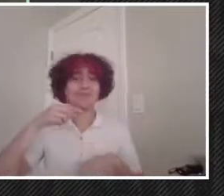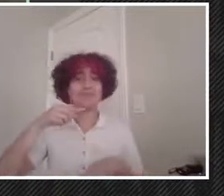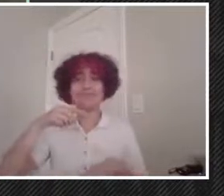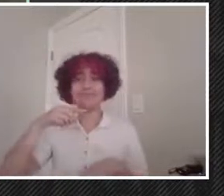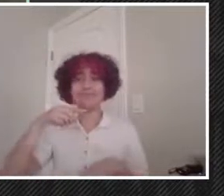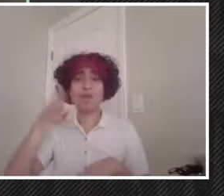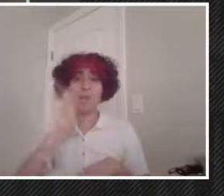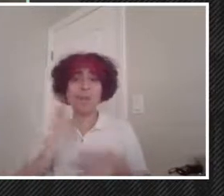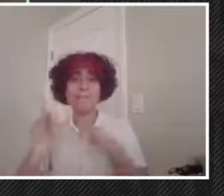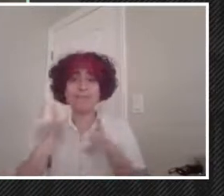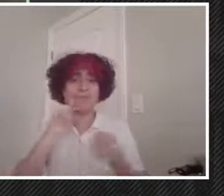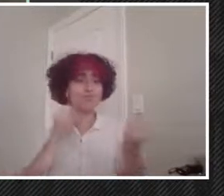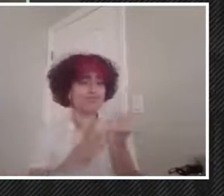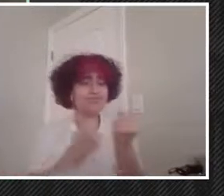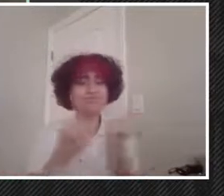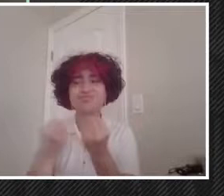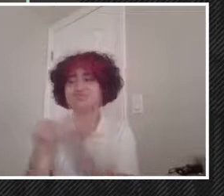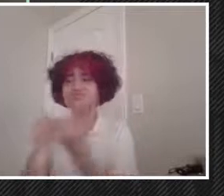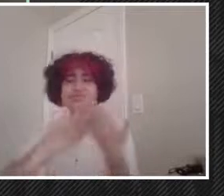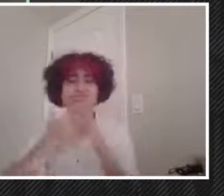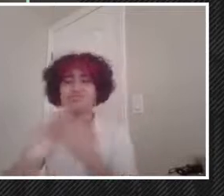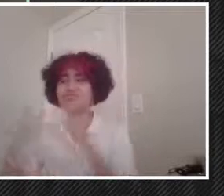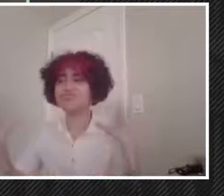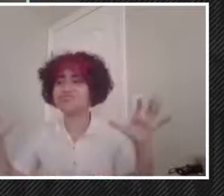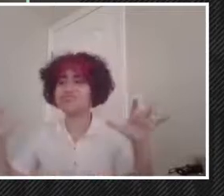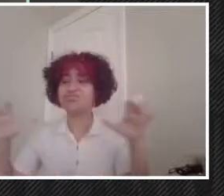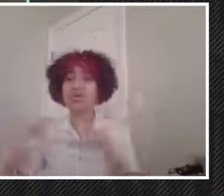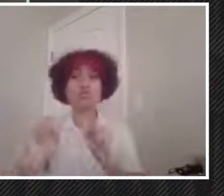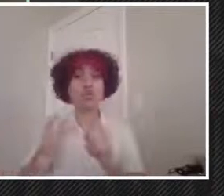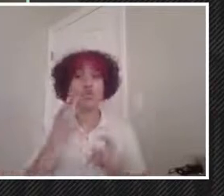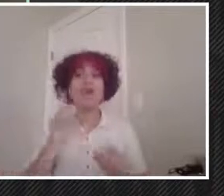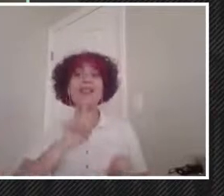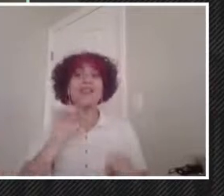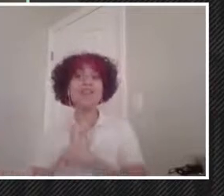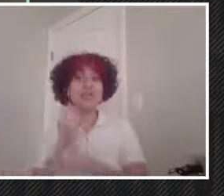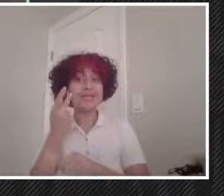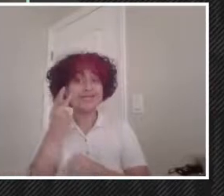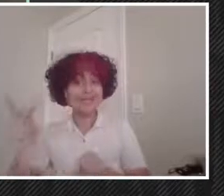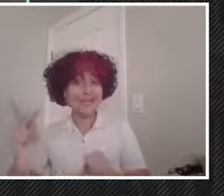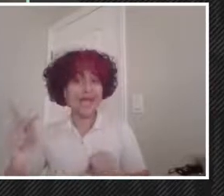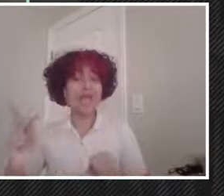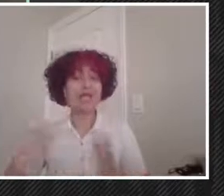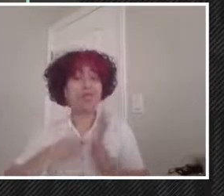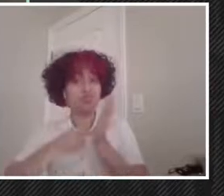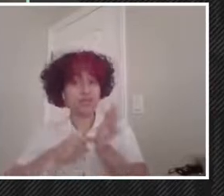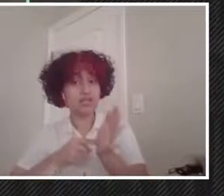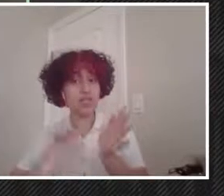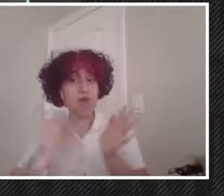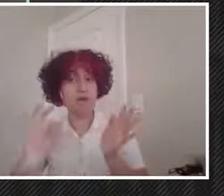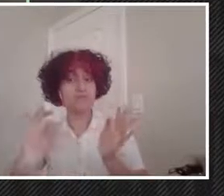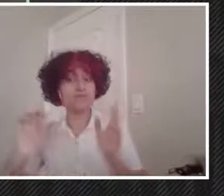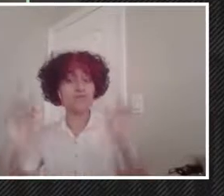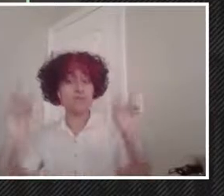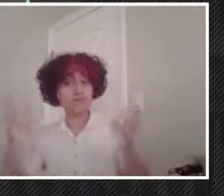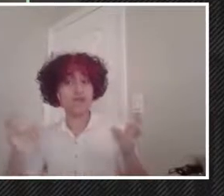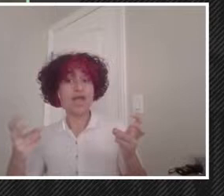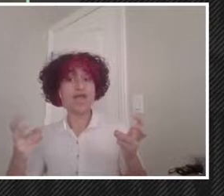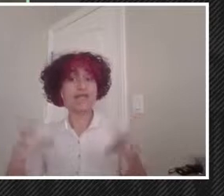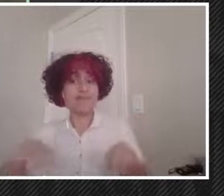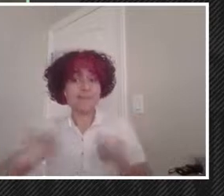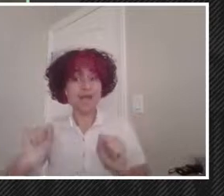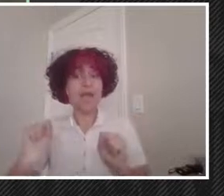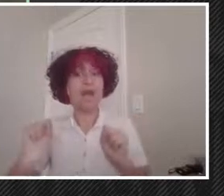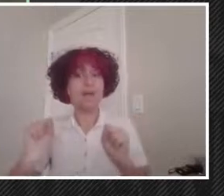we're literally seeing the embodiment of the phrase, when preparedness meets opportunity. For us in Georgia, this journey